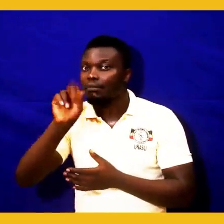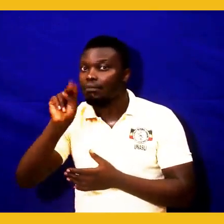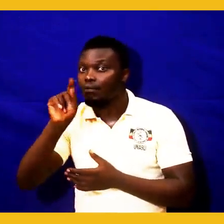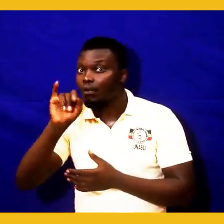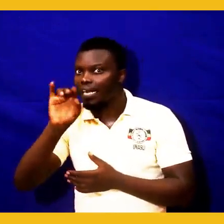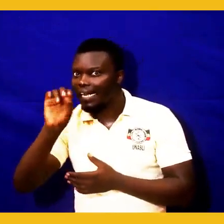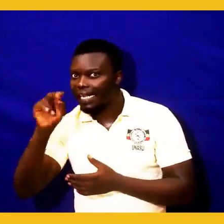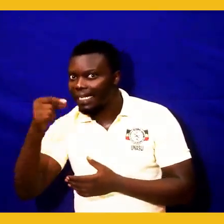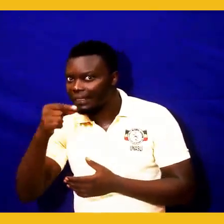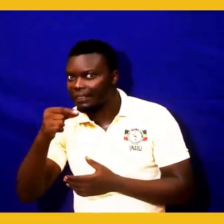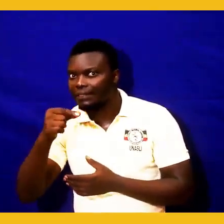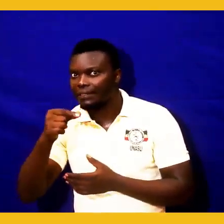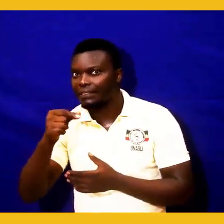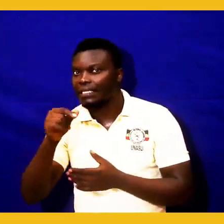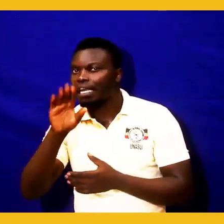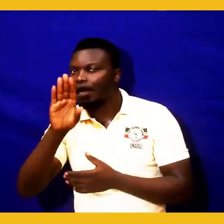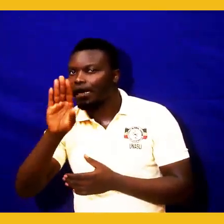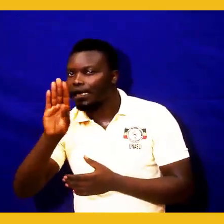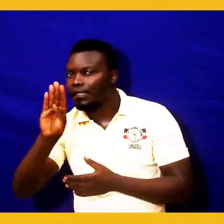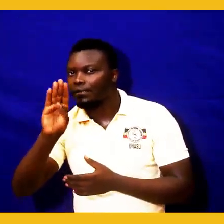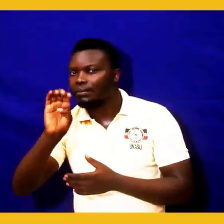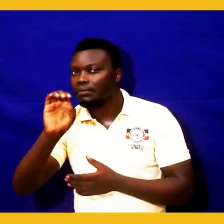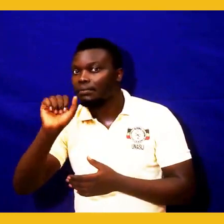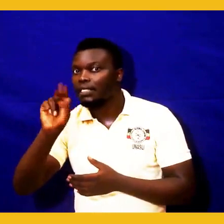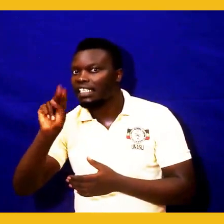Number 3.